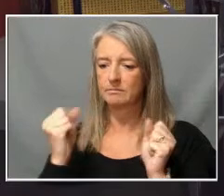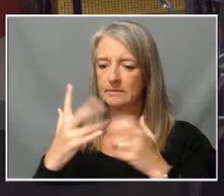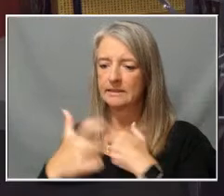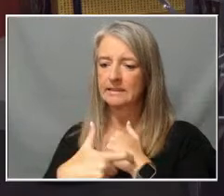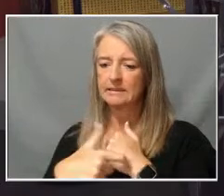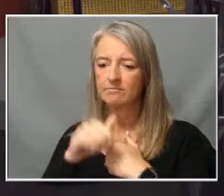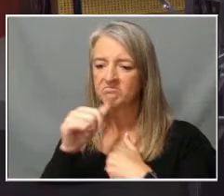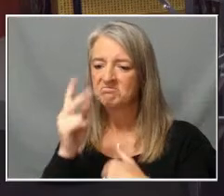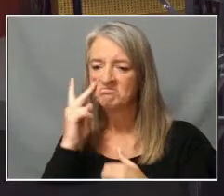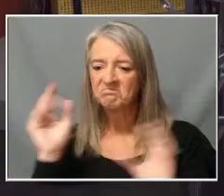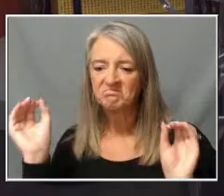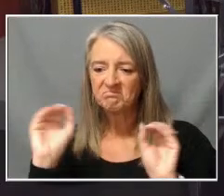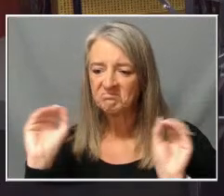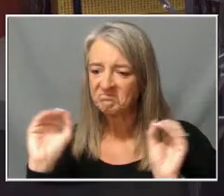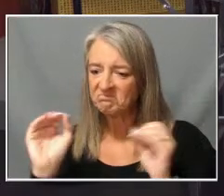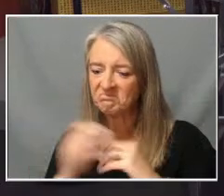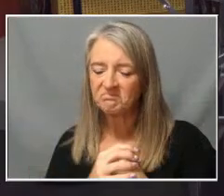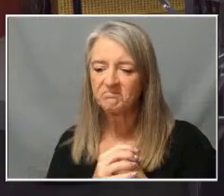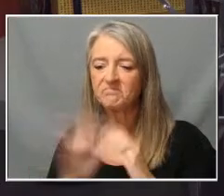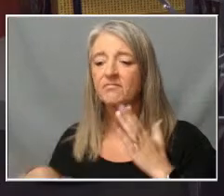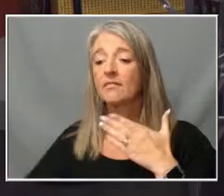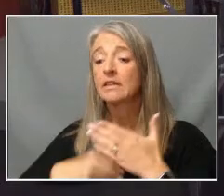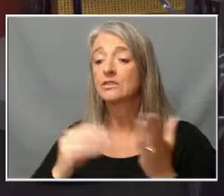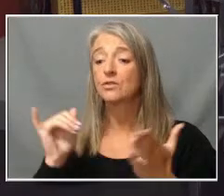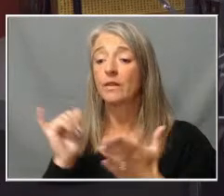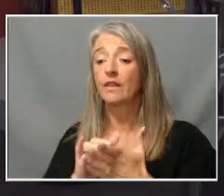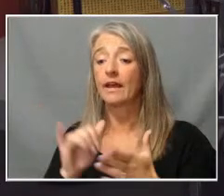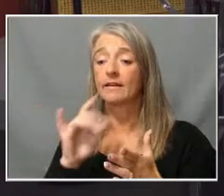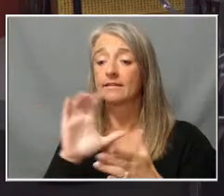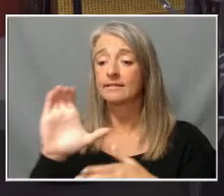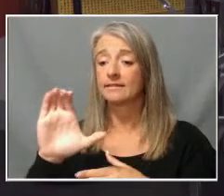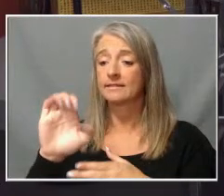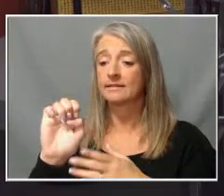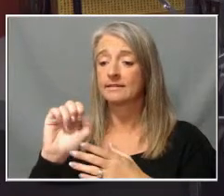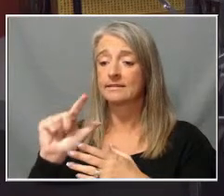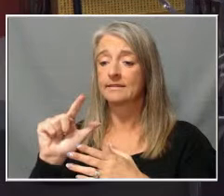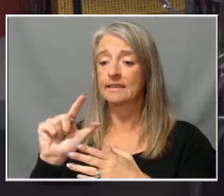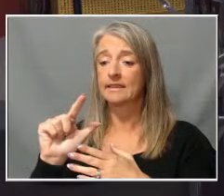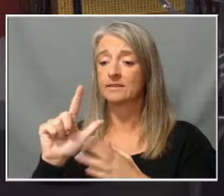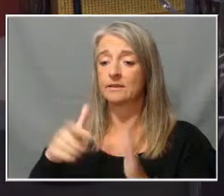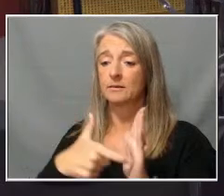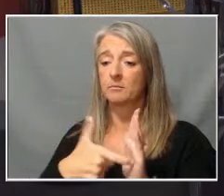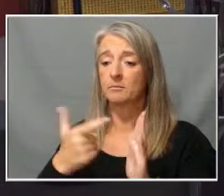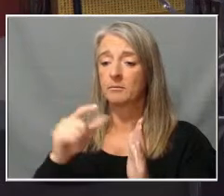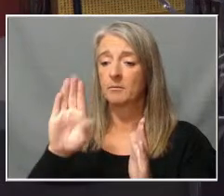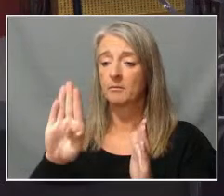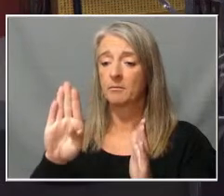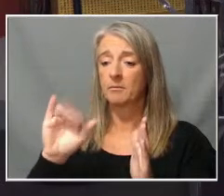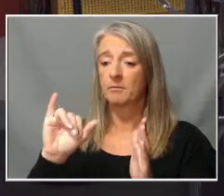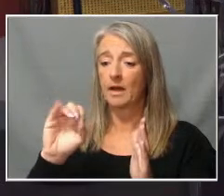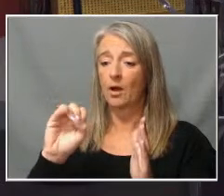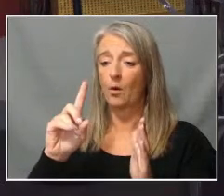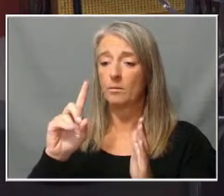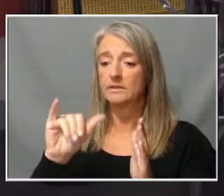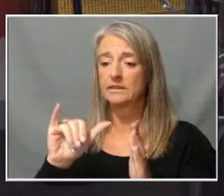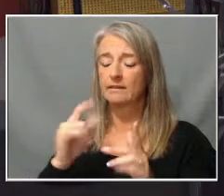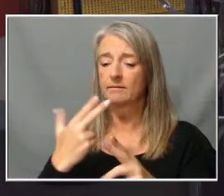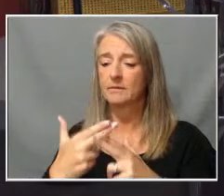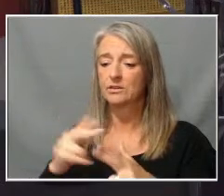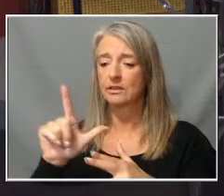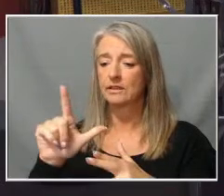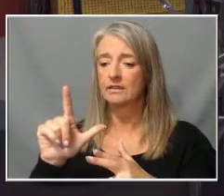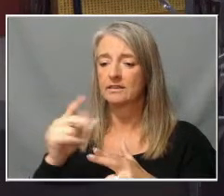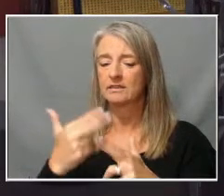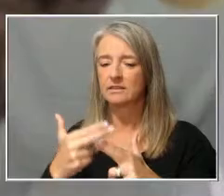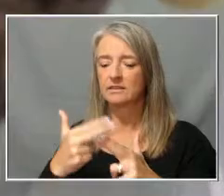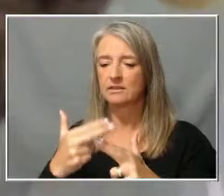anything. In addition to that, the cells, if you were to do a biopsy, you mentioned lymphoma, the cells are called small